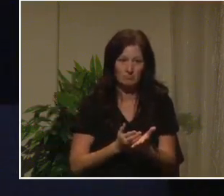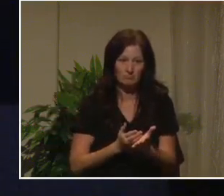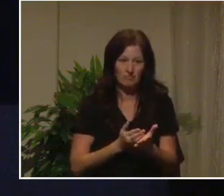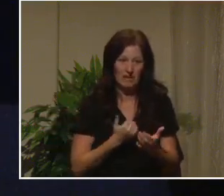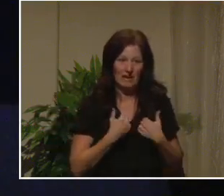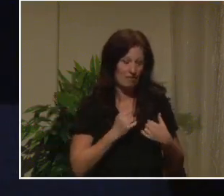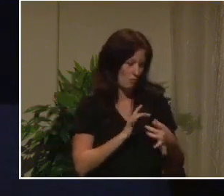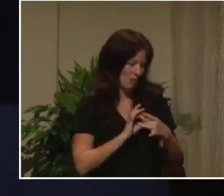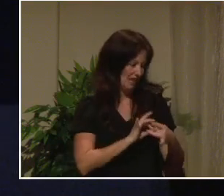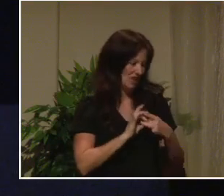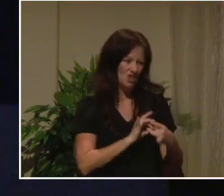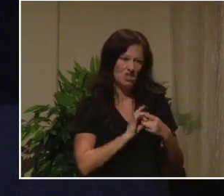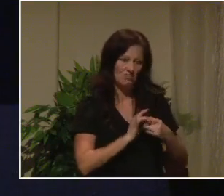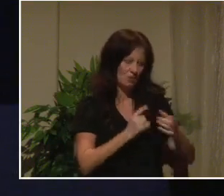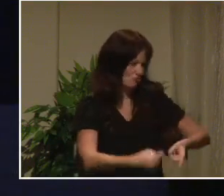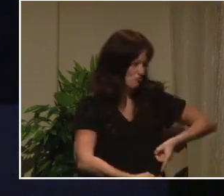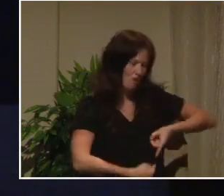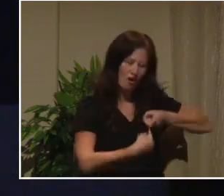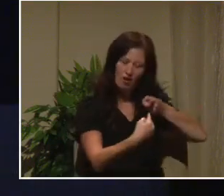relationships that are strained.